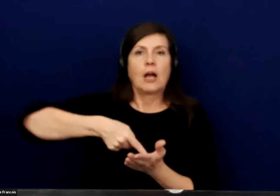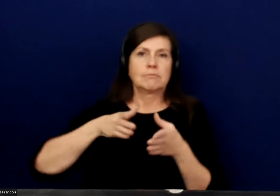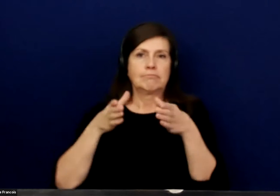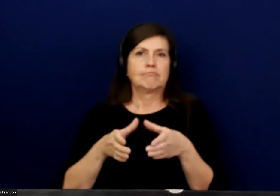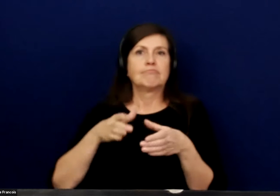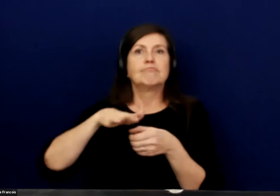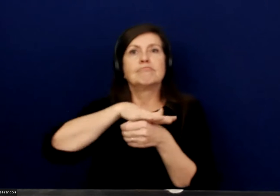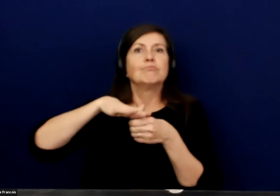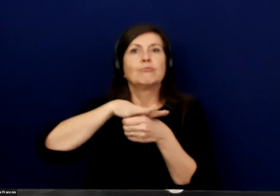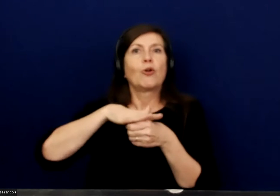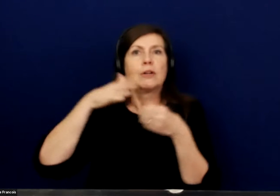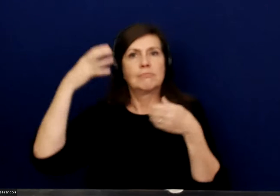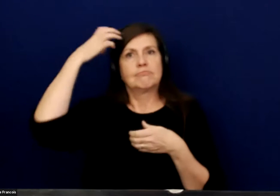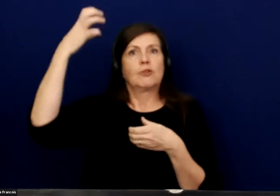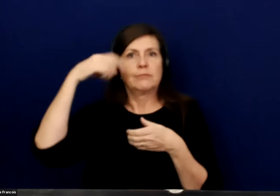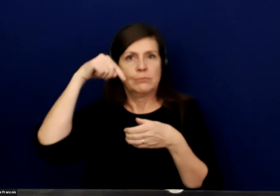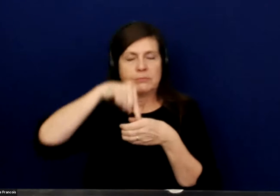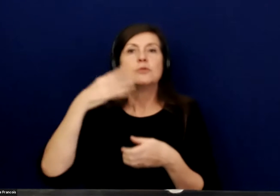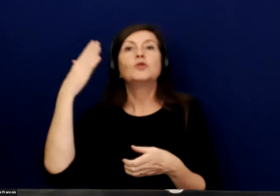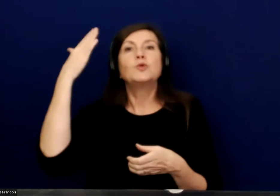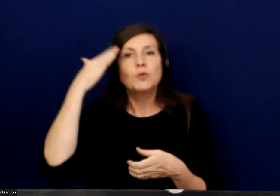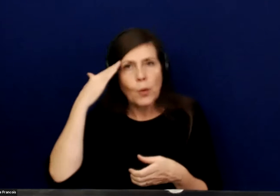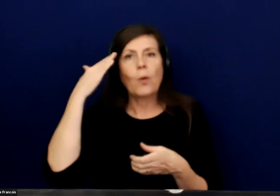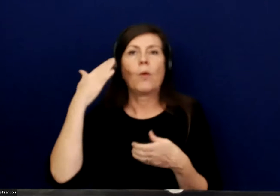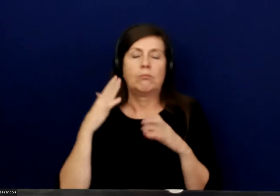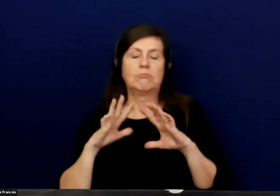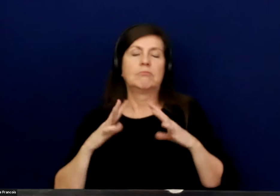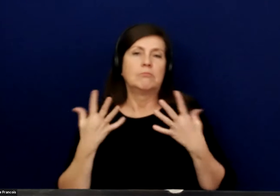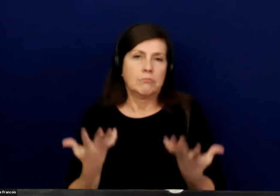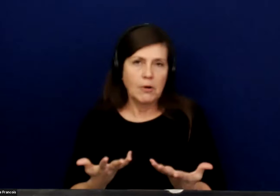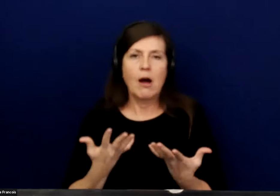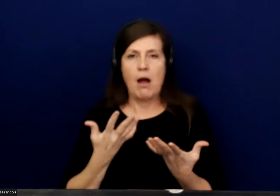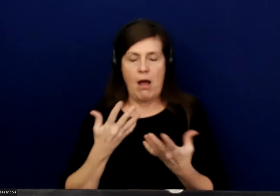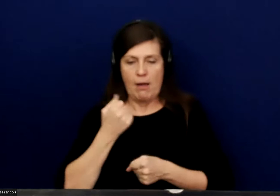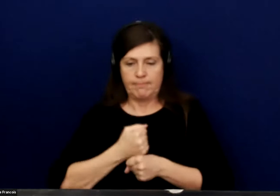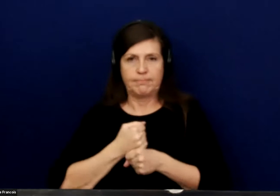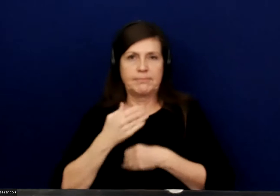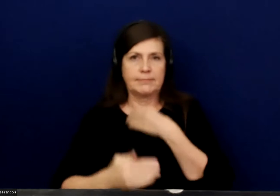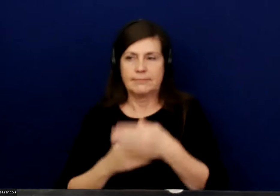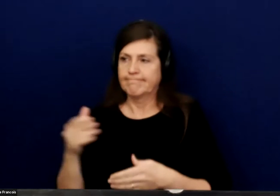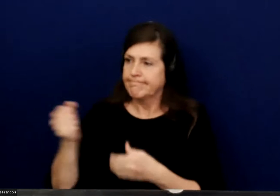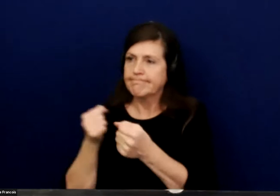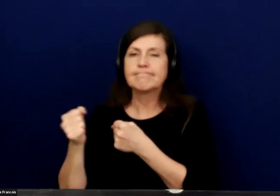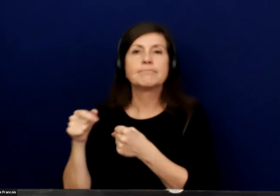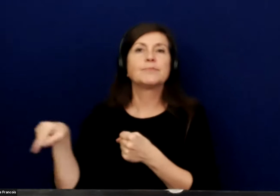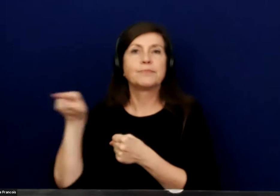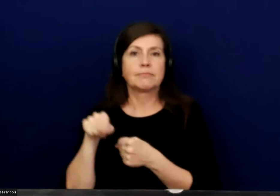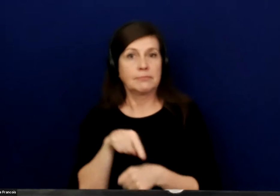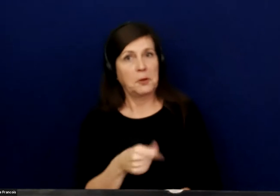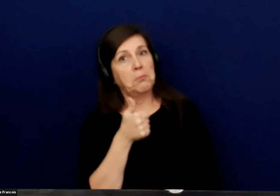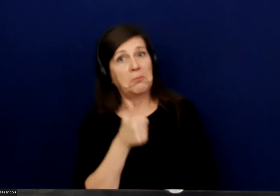not, I would say, the reason how it often is. So that is also something that is a good practice